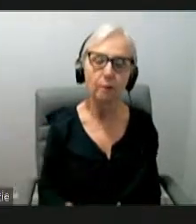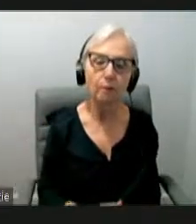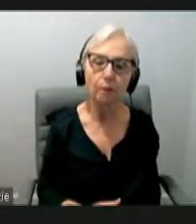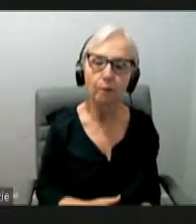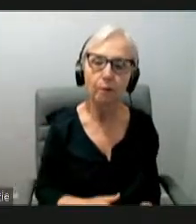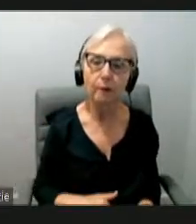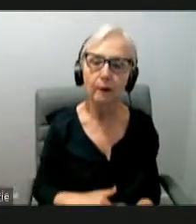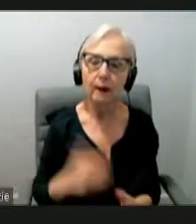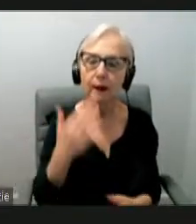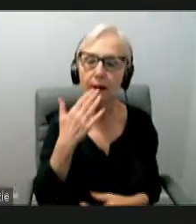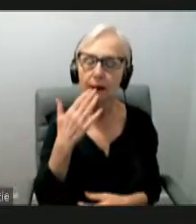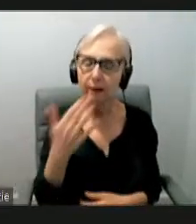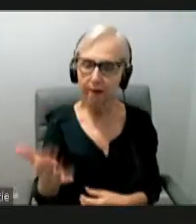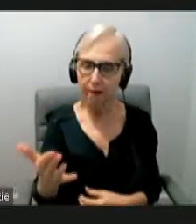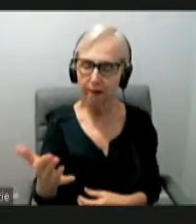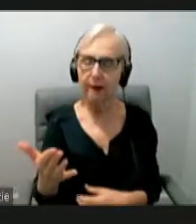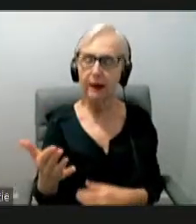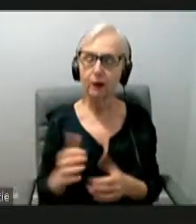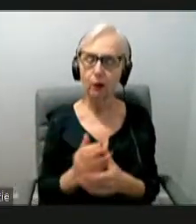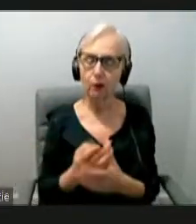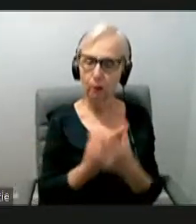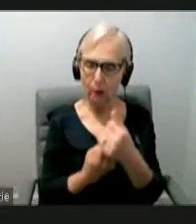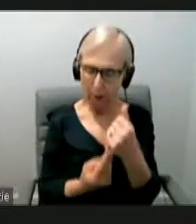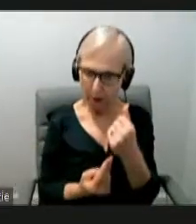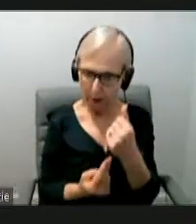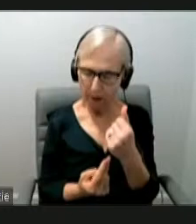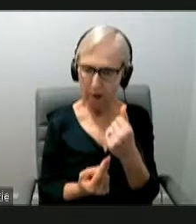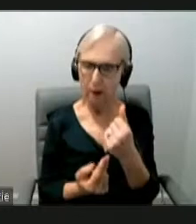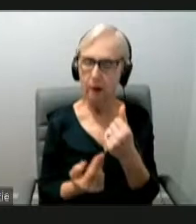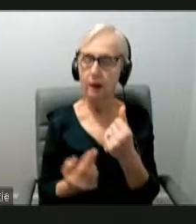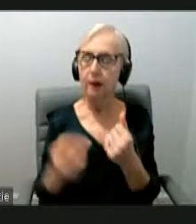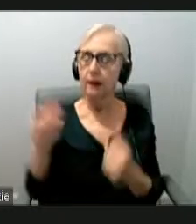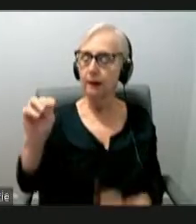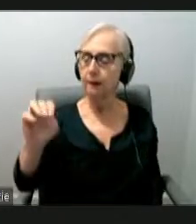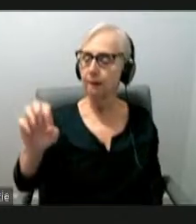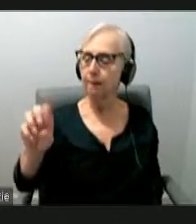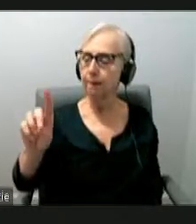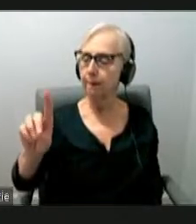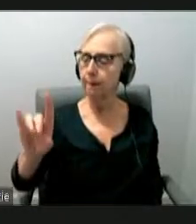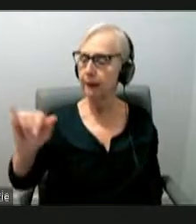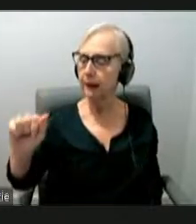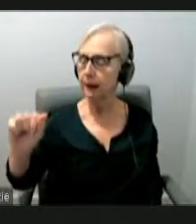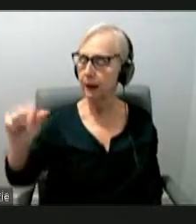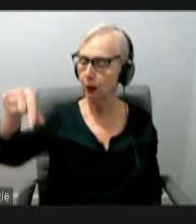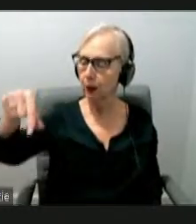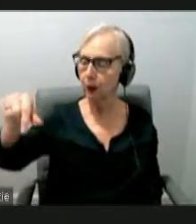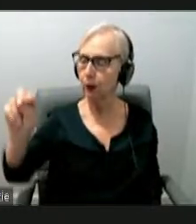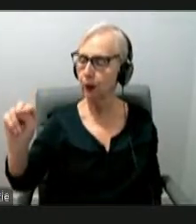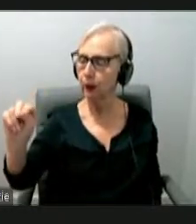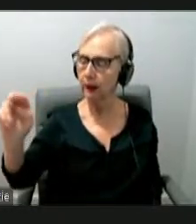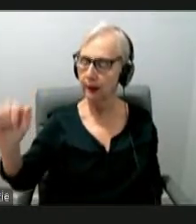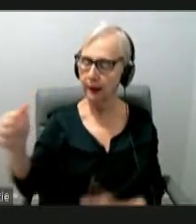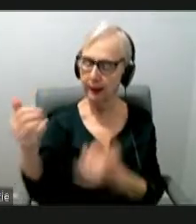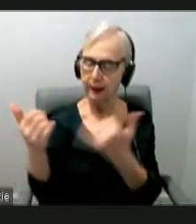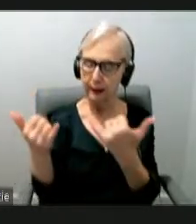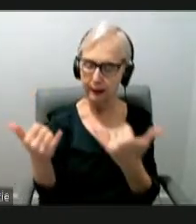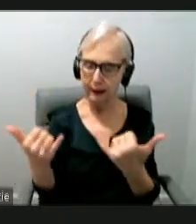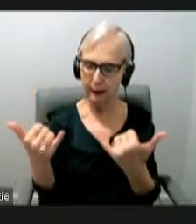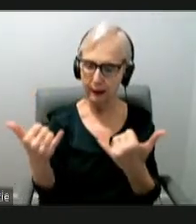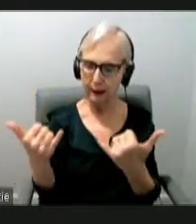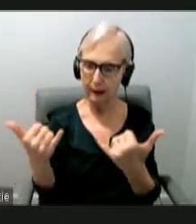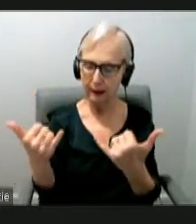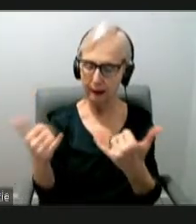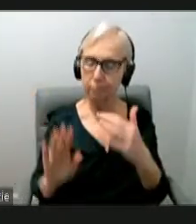Right, thank you, Dr. Hurley and Director Bookman. We're going to open it up to media Q&A here. Just a couple of reminders. We're going to use the